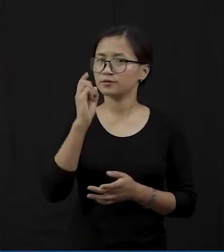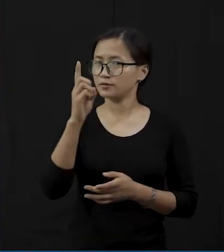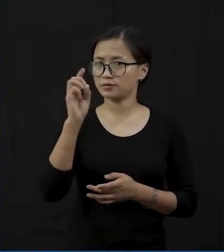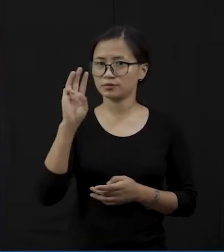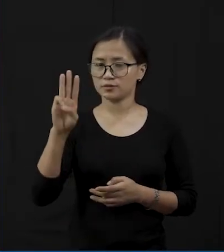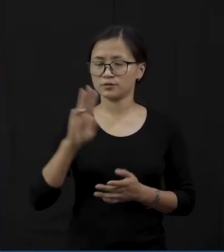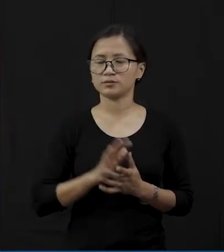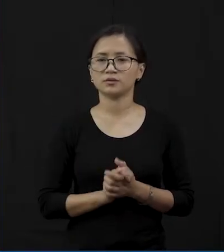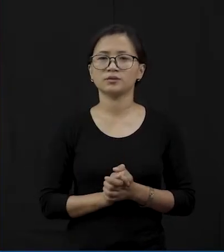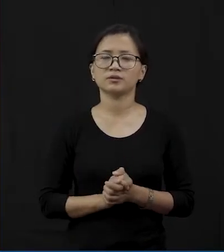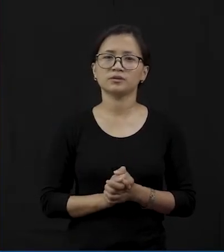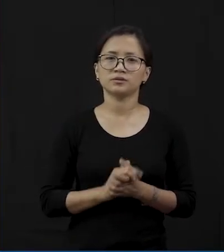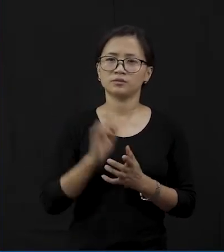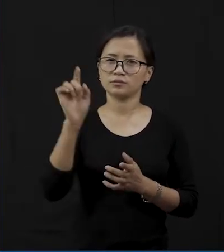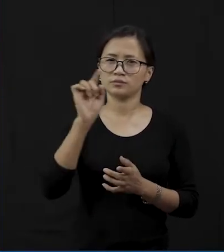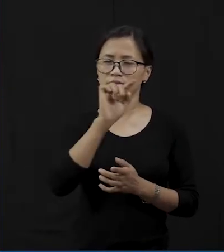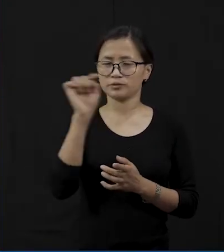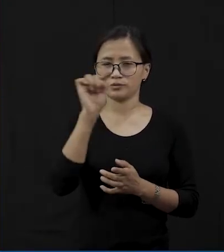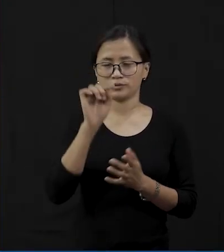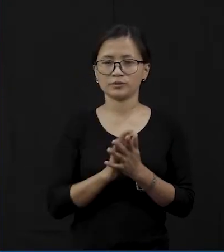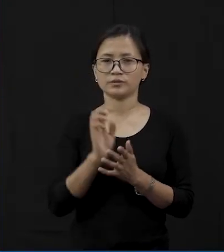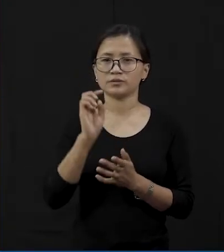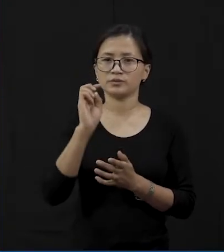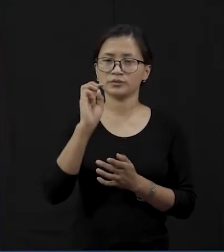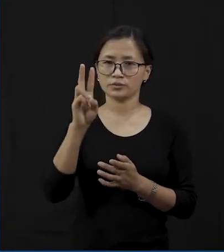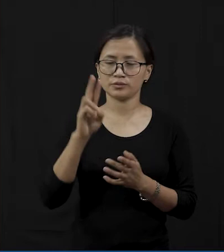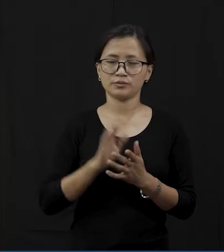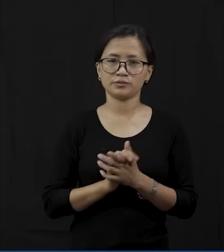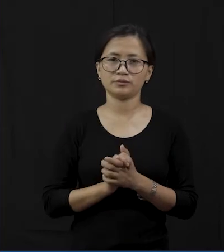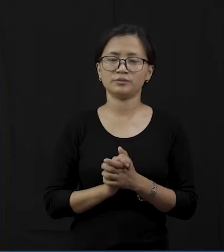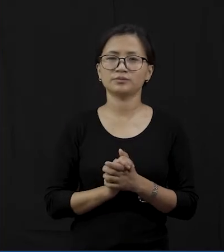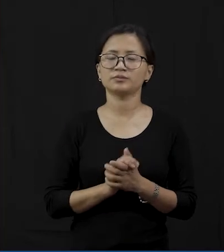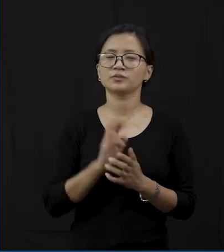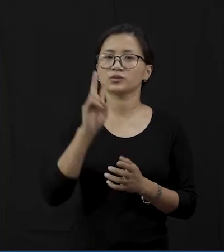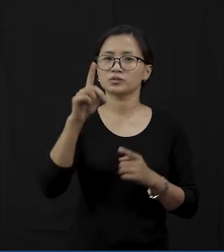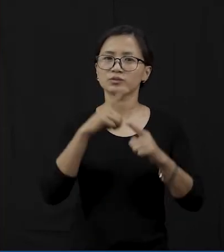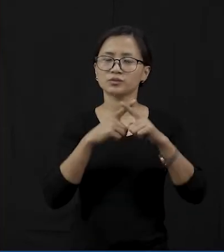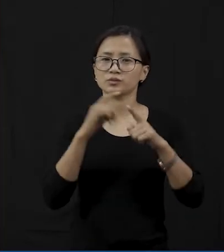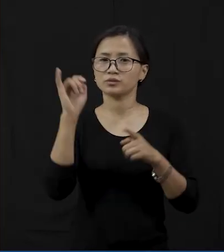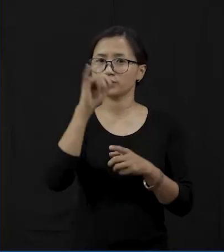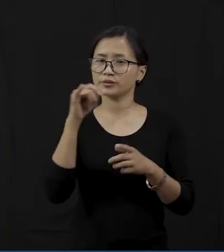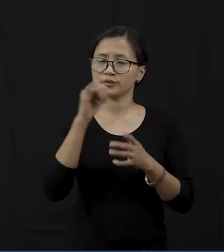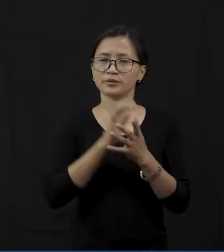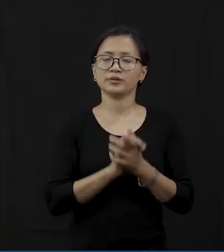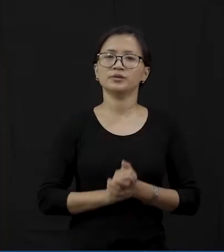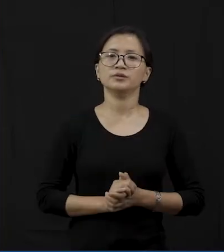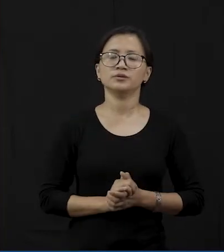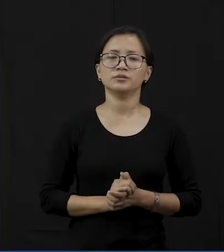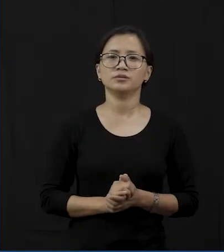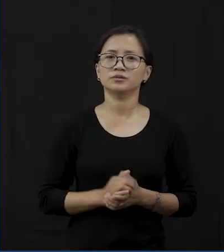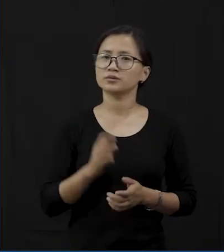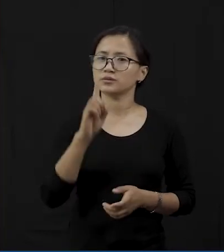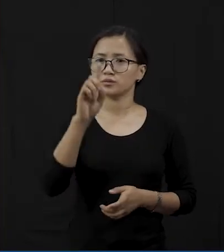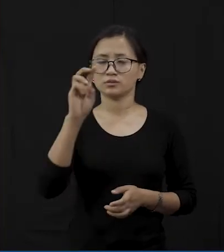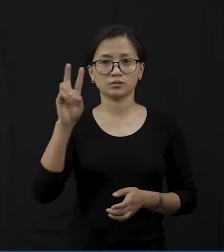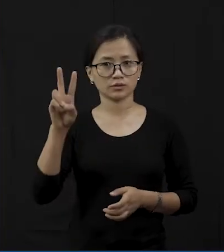Let's check 13. Let's divide it 13 by 2. Again, 2 into 6 is